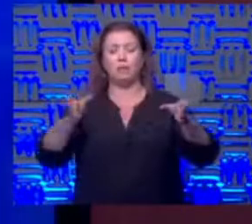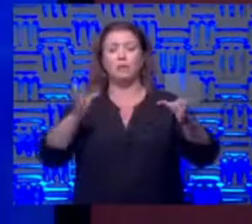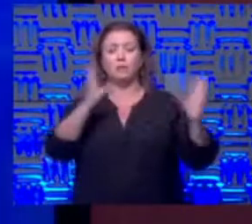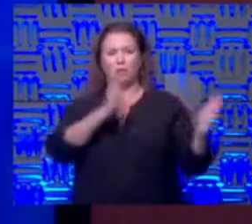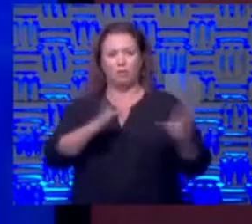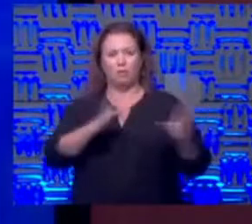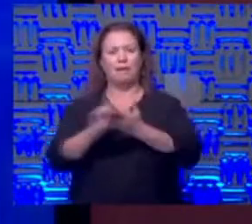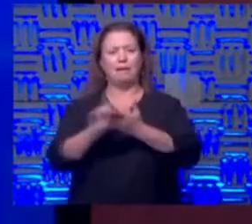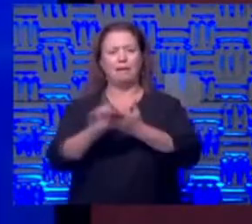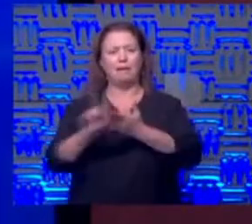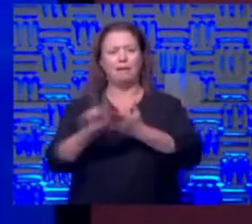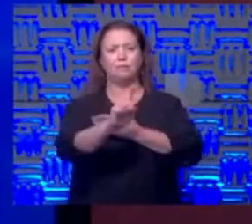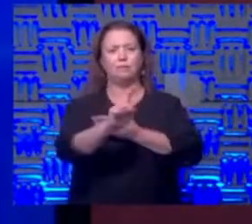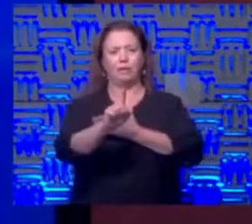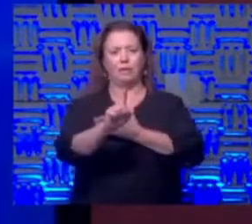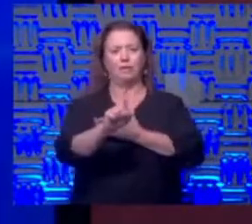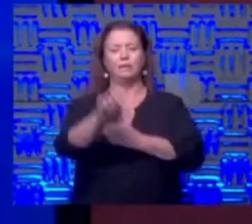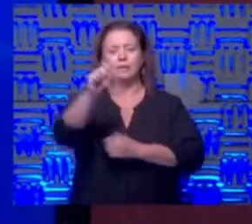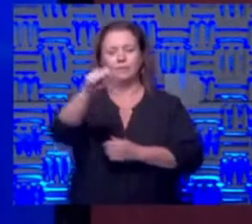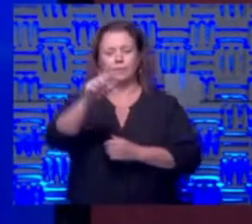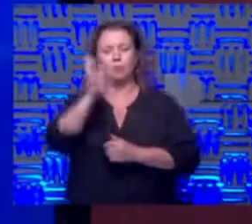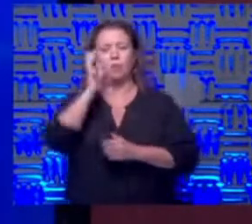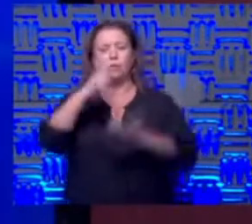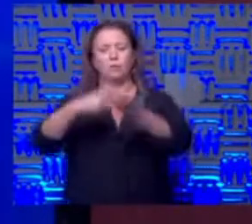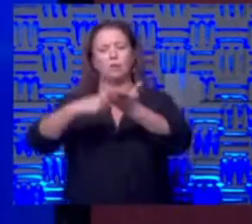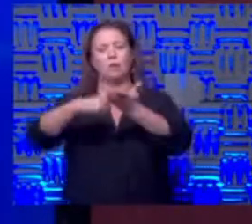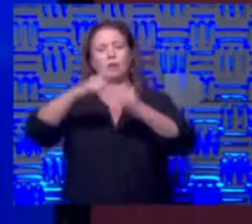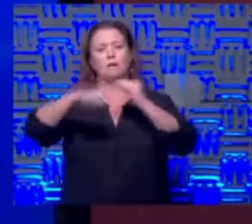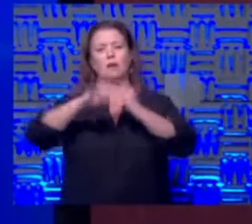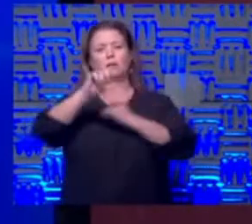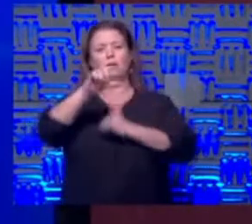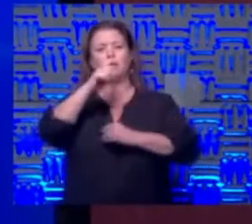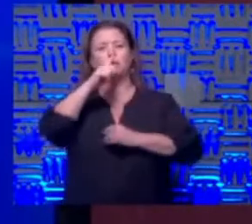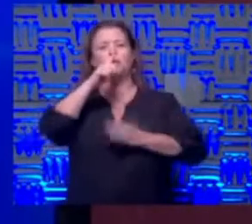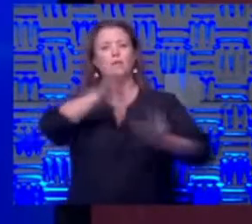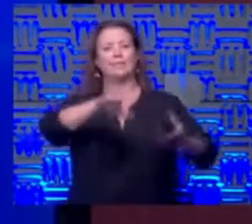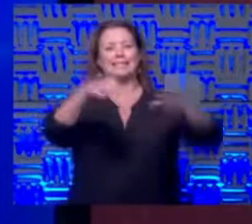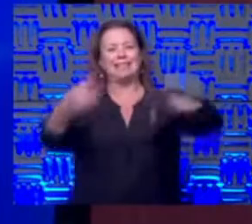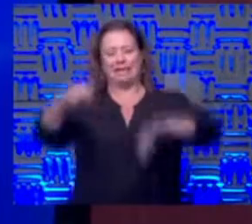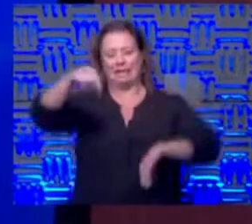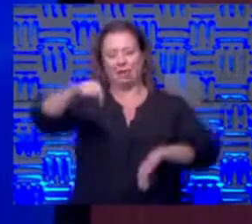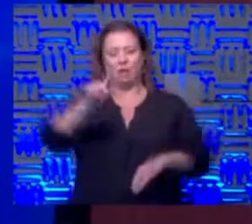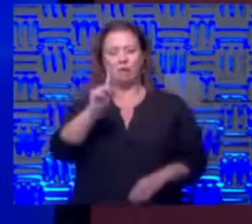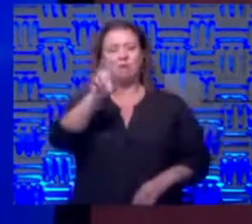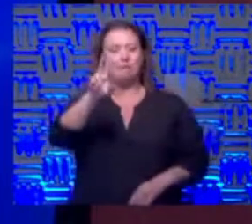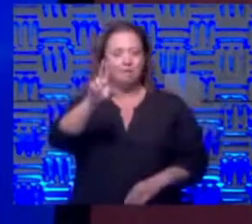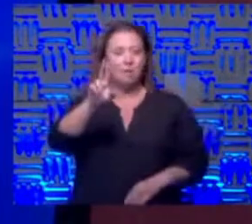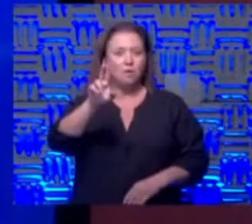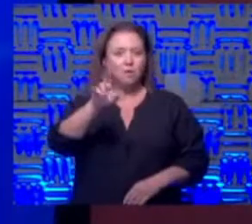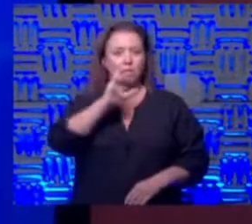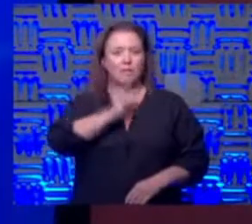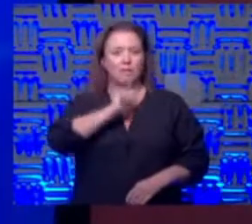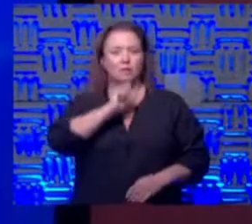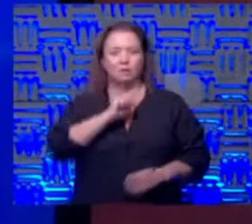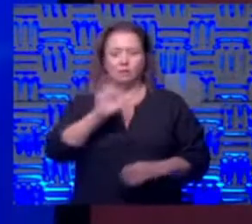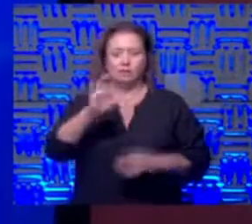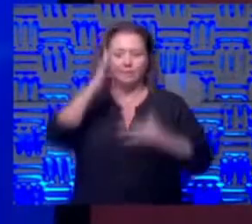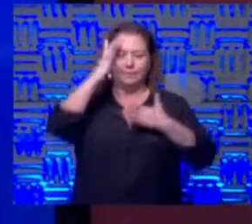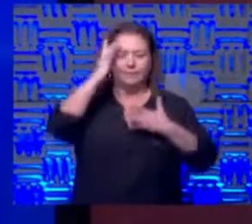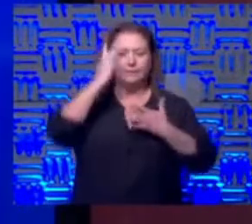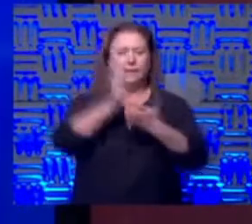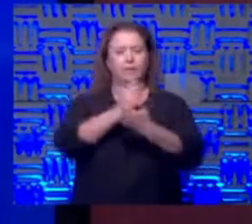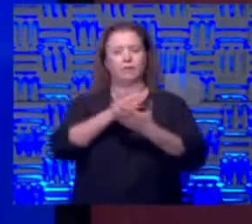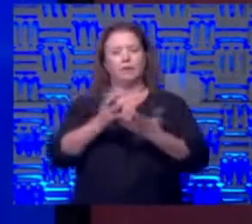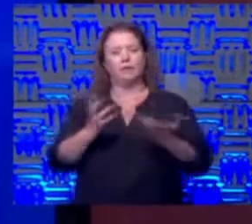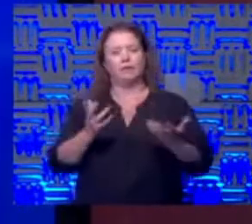that next week. We've got a nice I love that. And we'll talk about who has died at the University of Kansas. And one